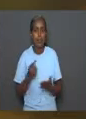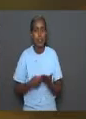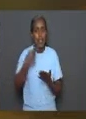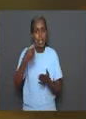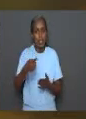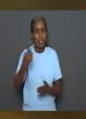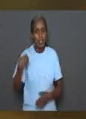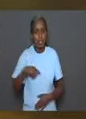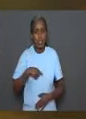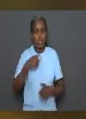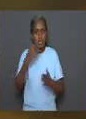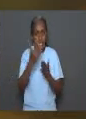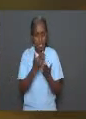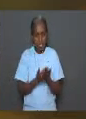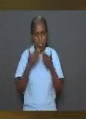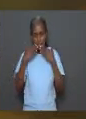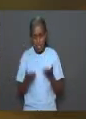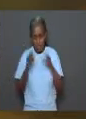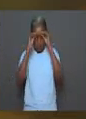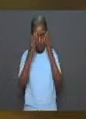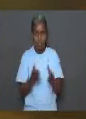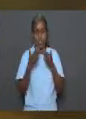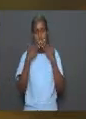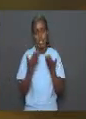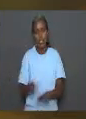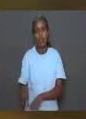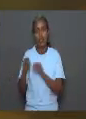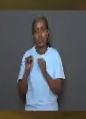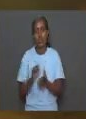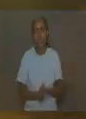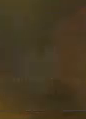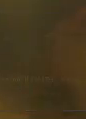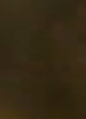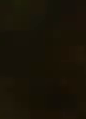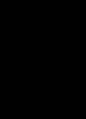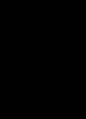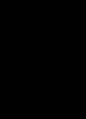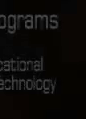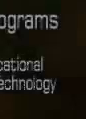Until our next lesson, thank you, teacher. Thank you, students.